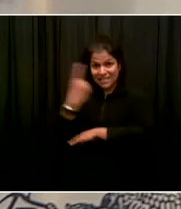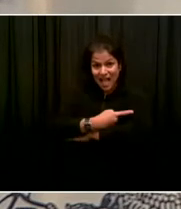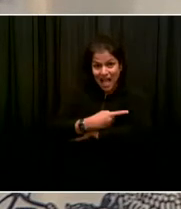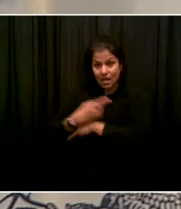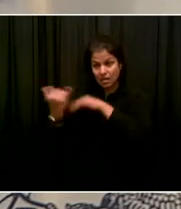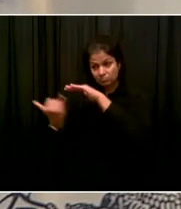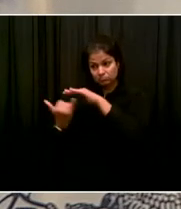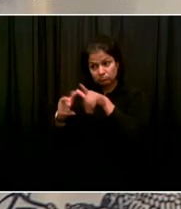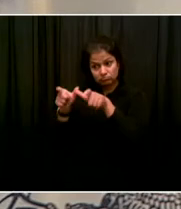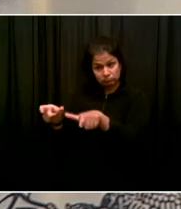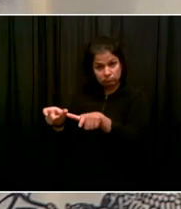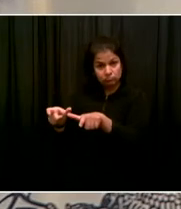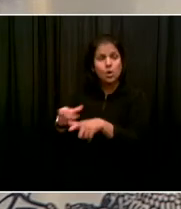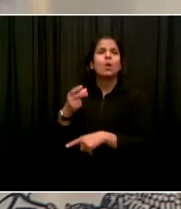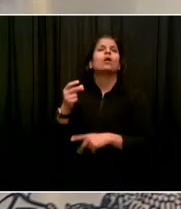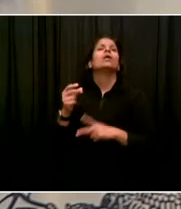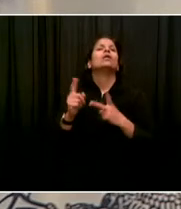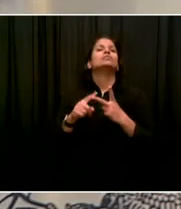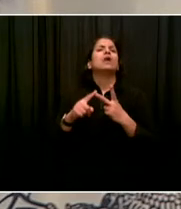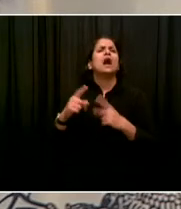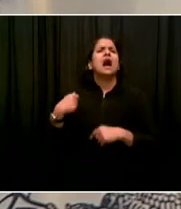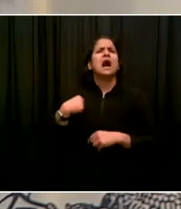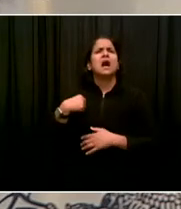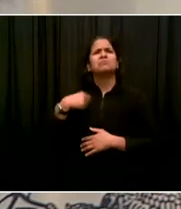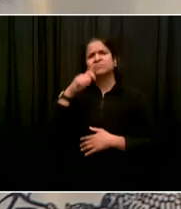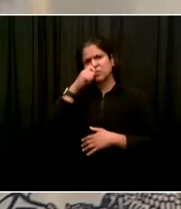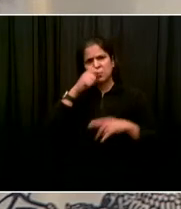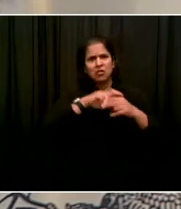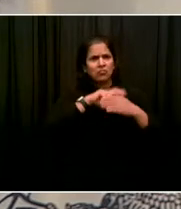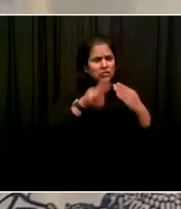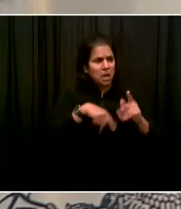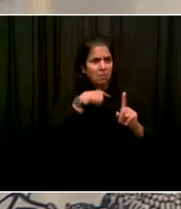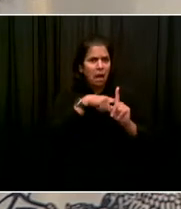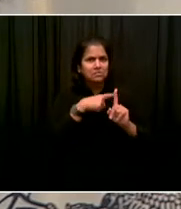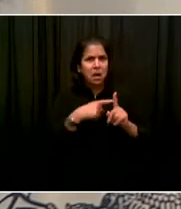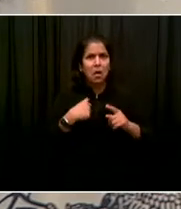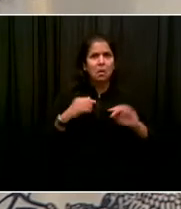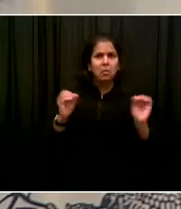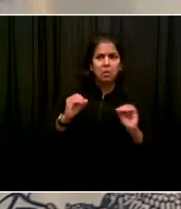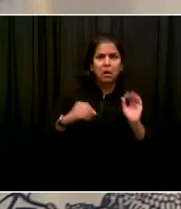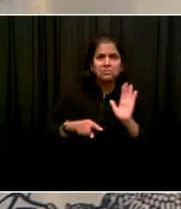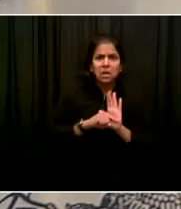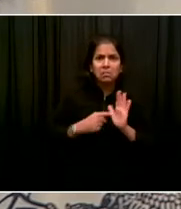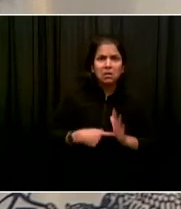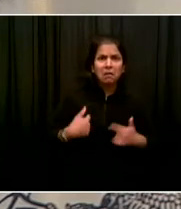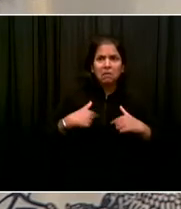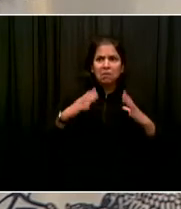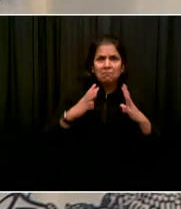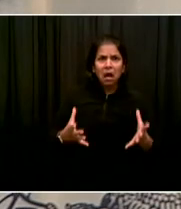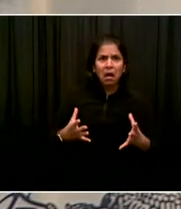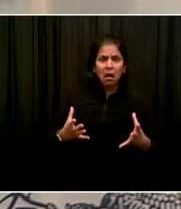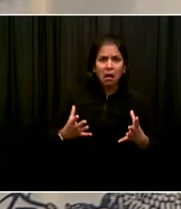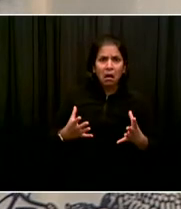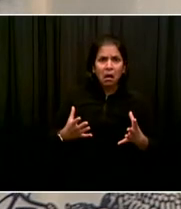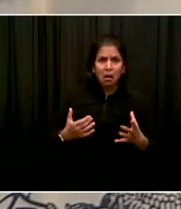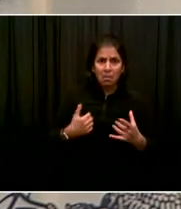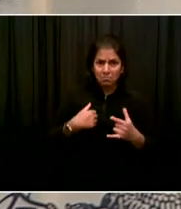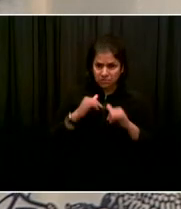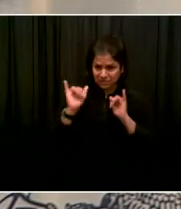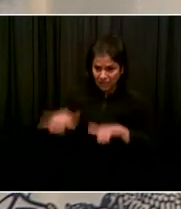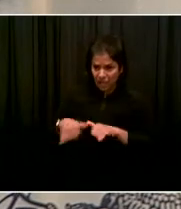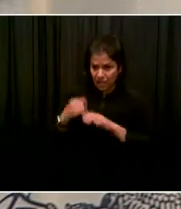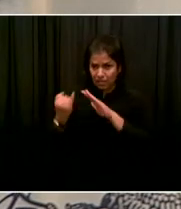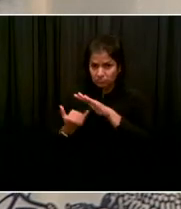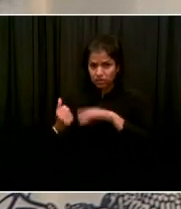testing positive but asymptomatic, stay at home? How has the new variant changed the guidance in terms of what folks do should they test